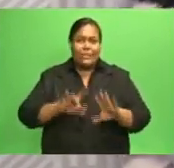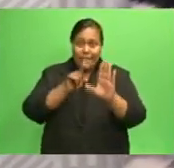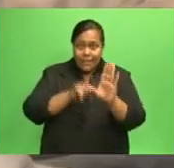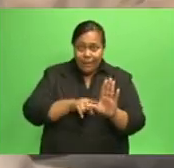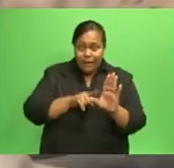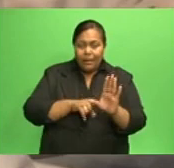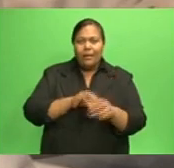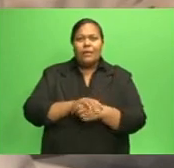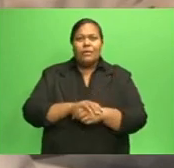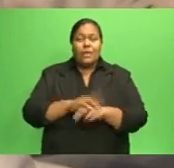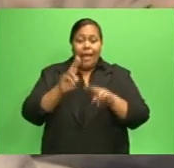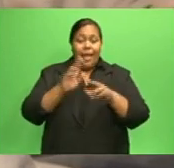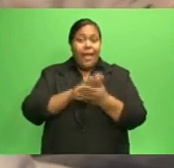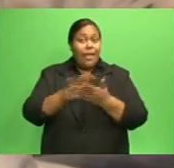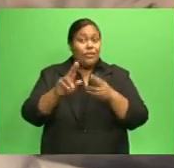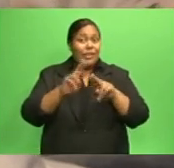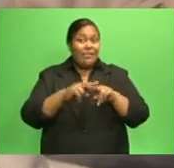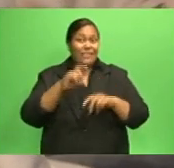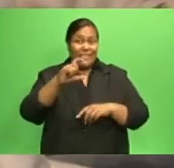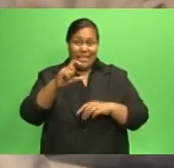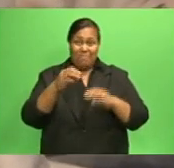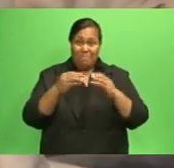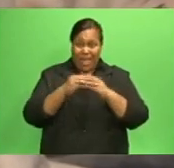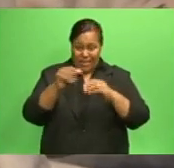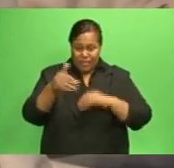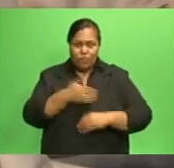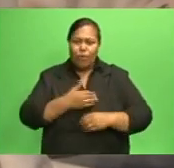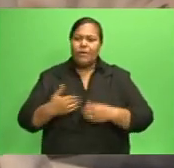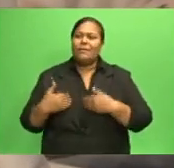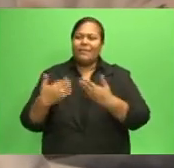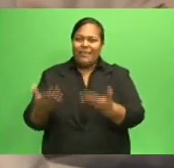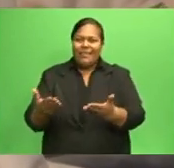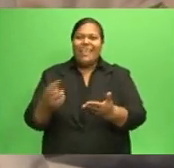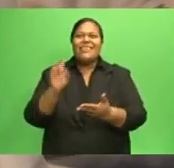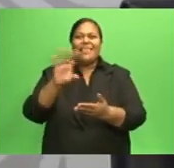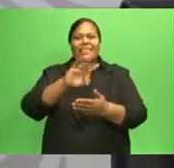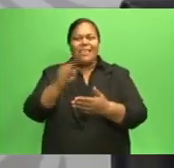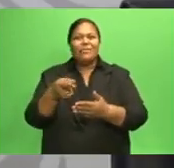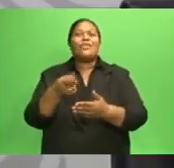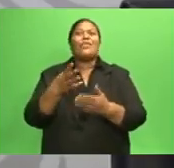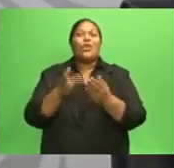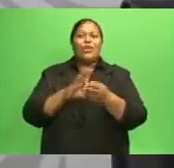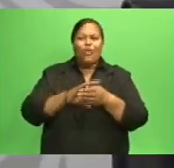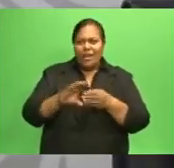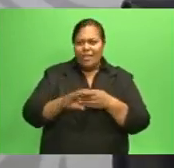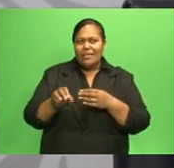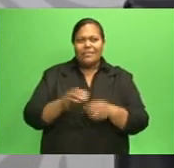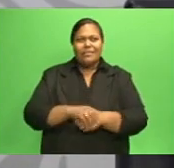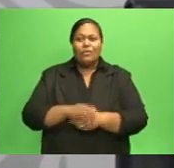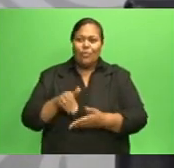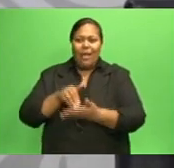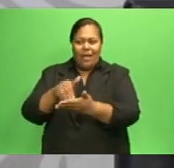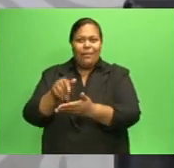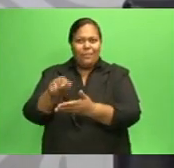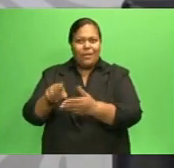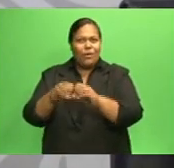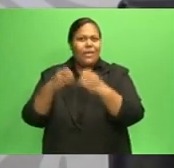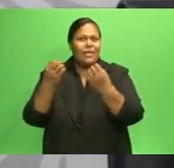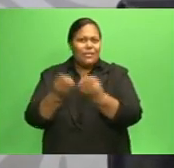morning handed over $10,000 to complement the efforts of the foundation. Although we are in difficult